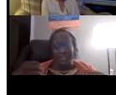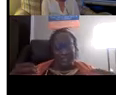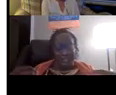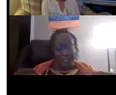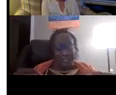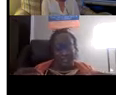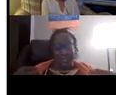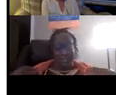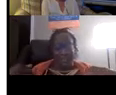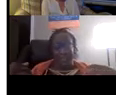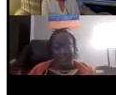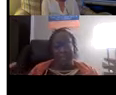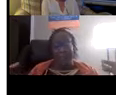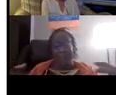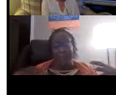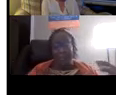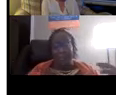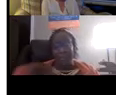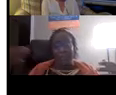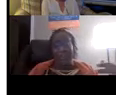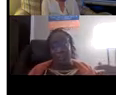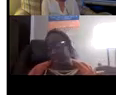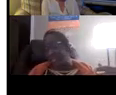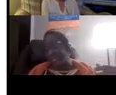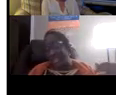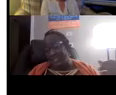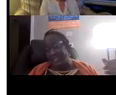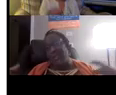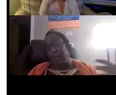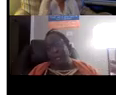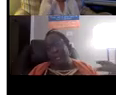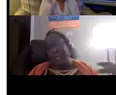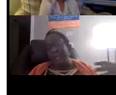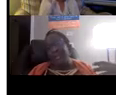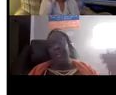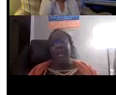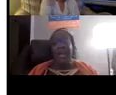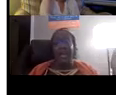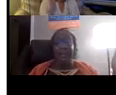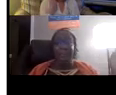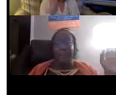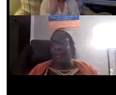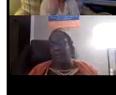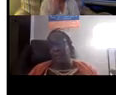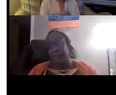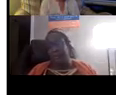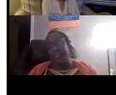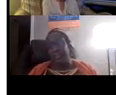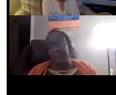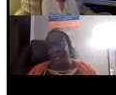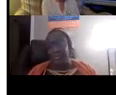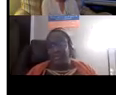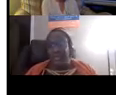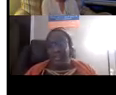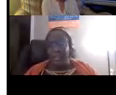just Jesus and the disciples journeying through his last week on earth, but